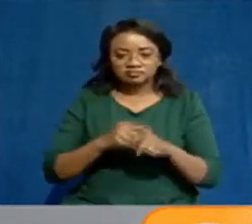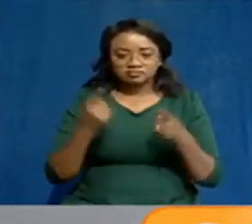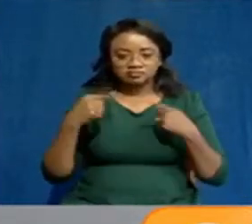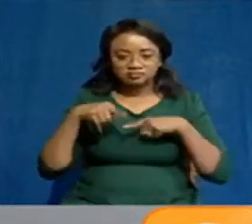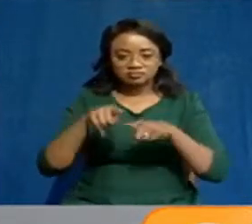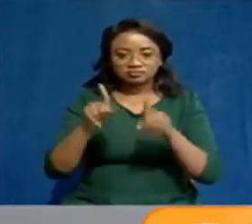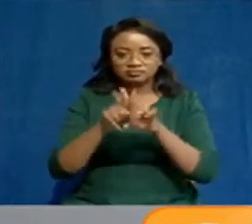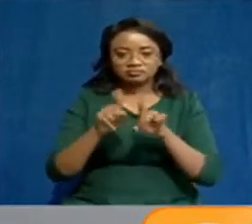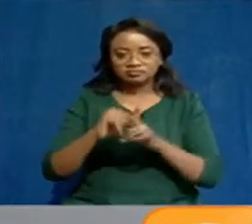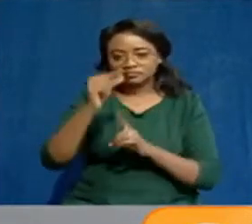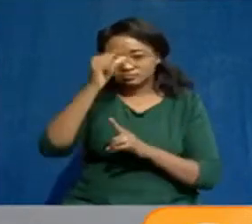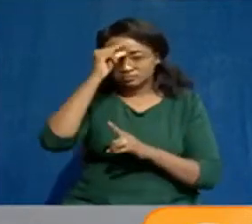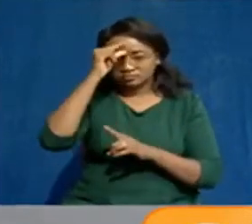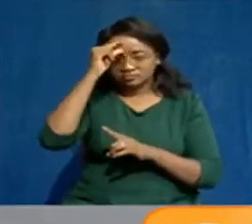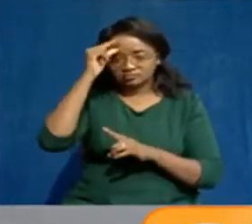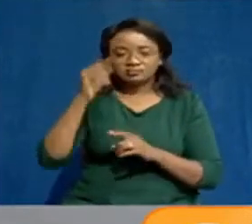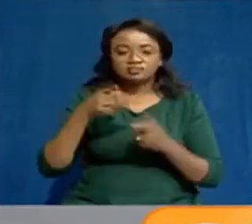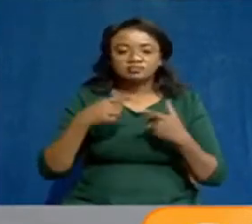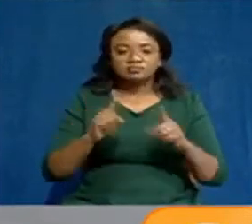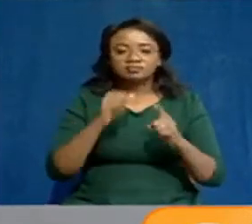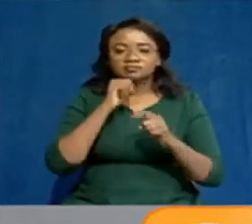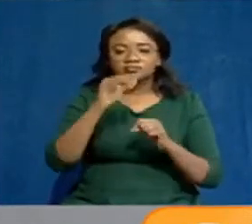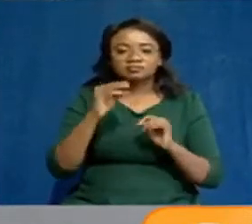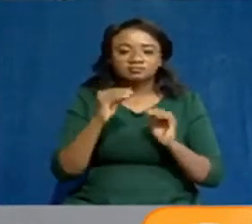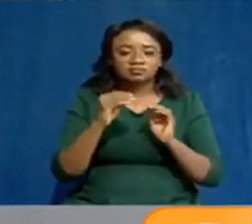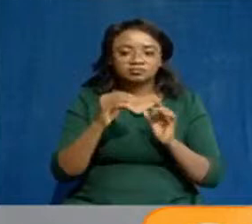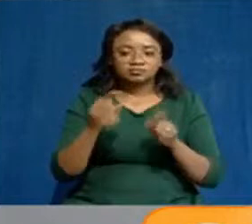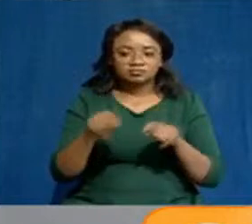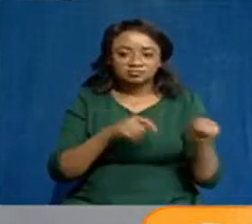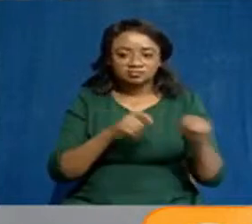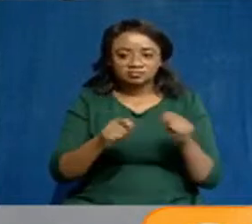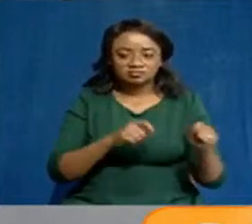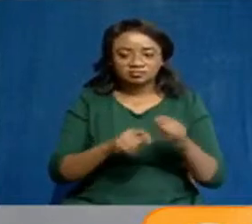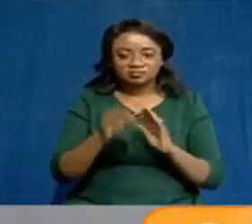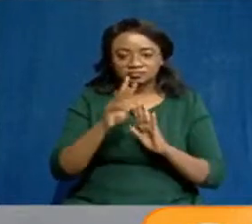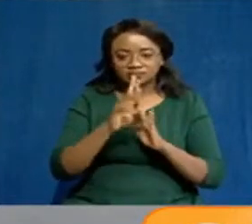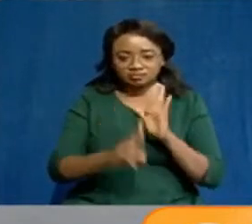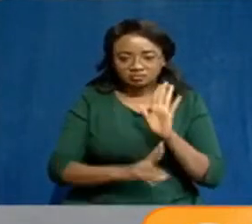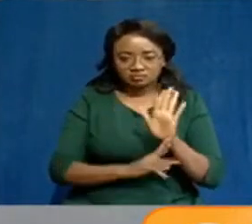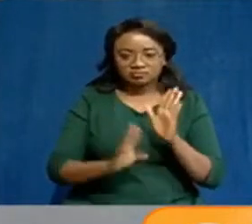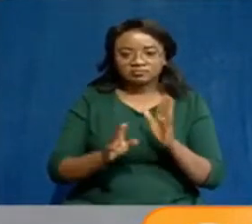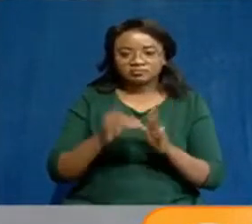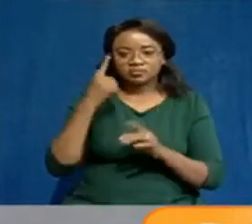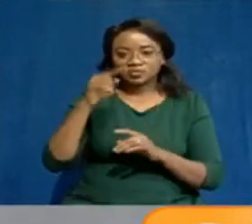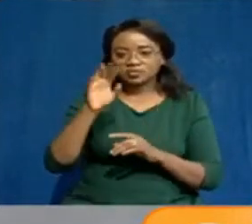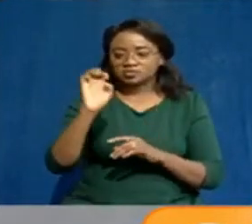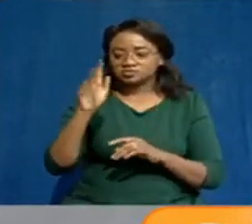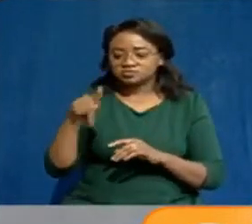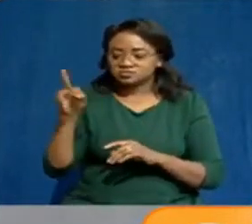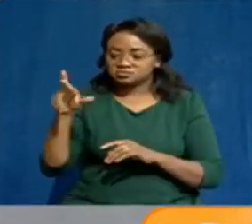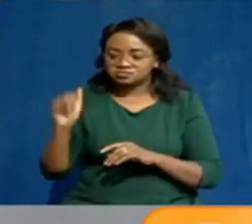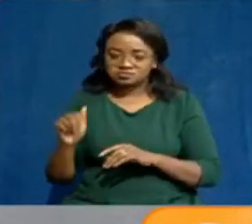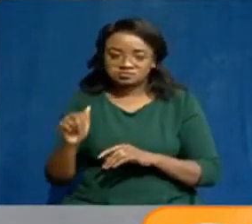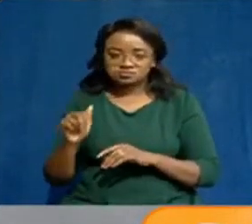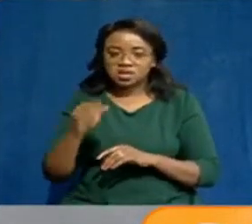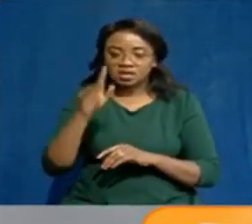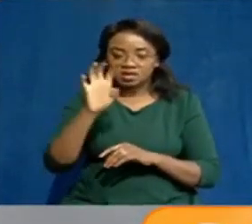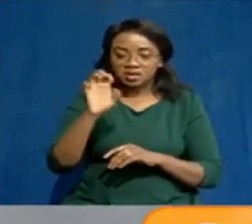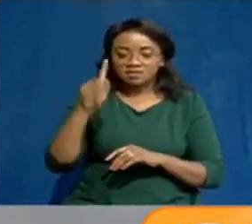has not gazetted the regulations that should operationalize the EPR provisions.